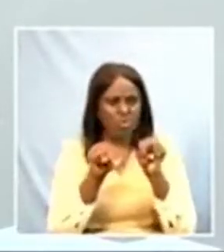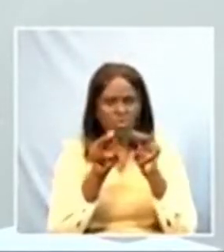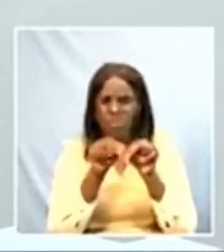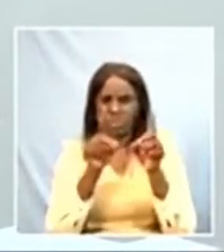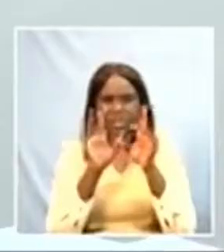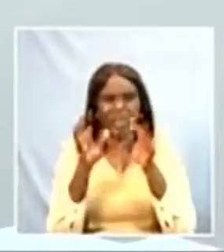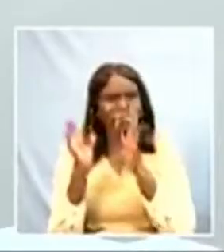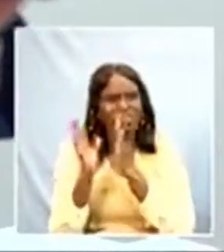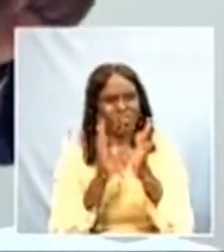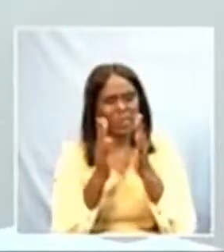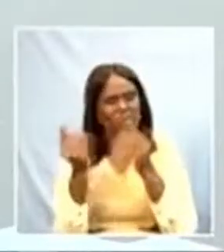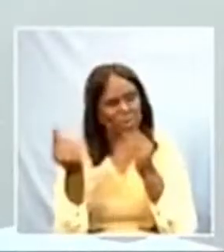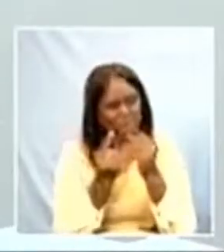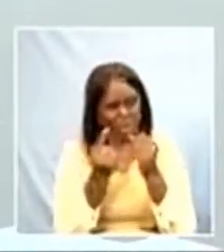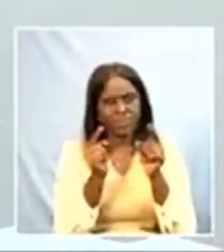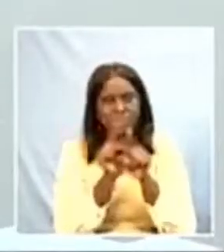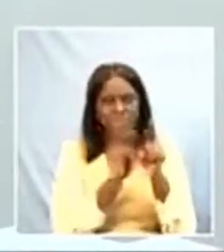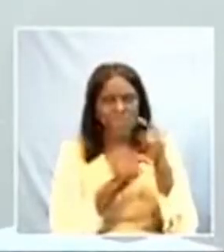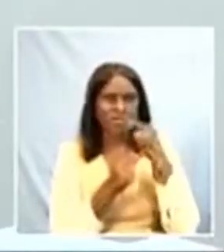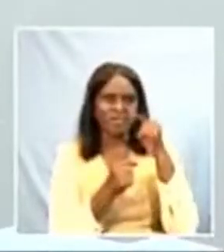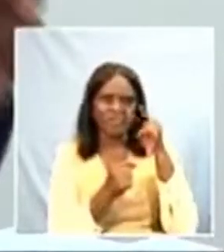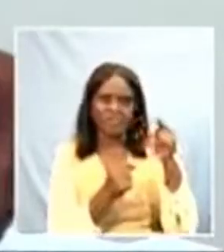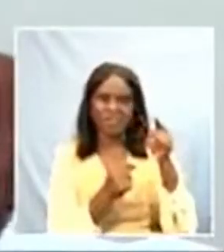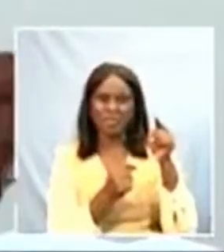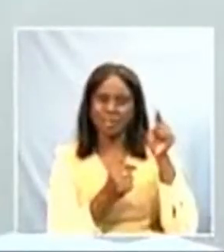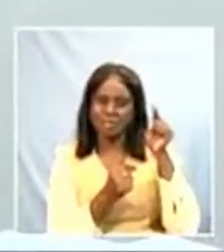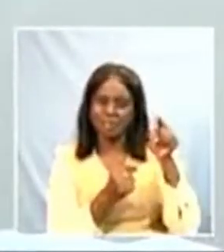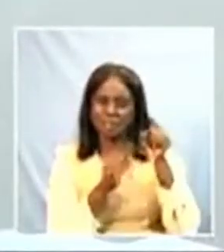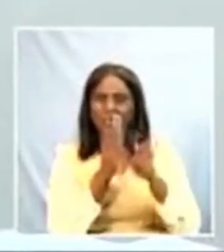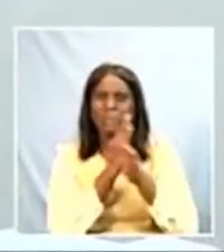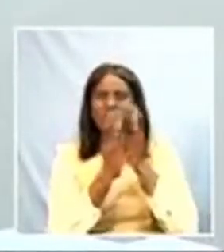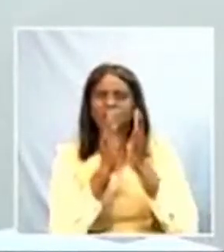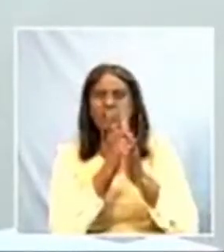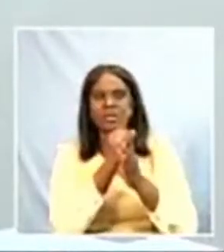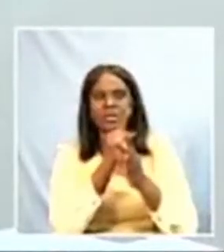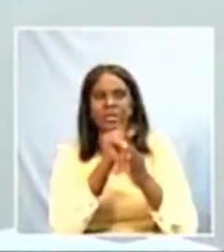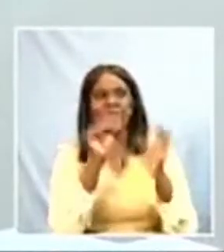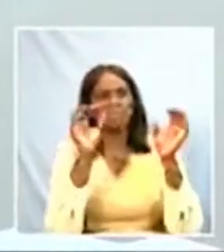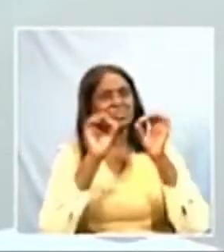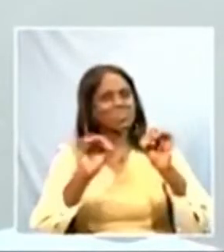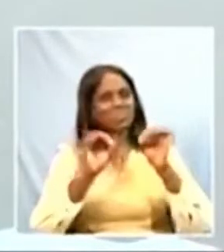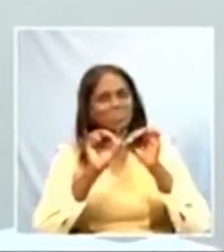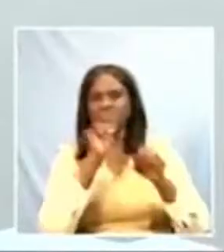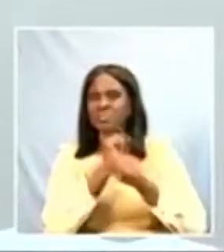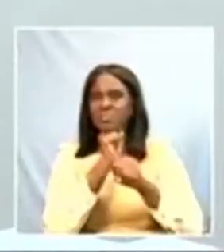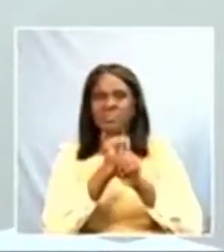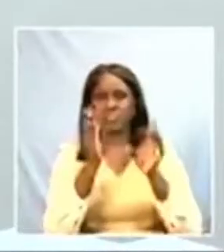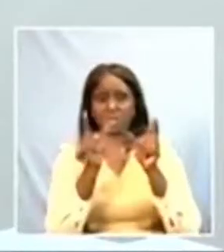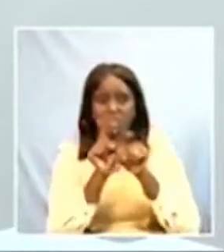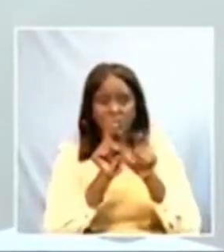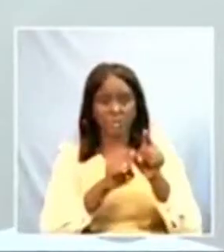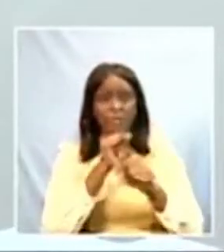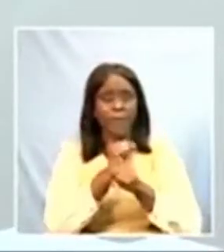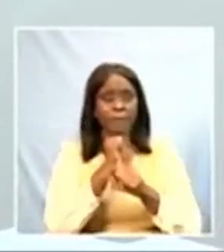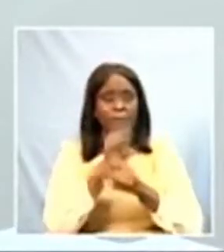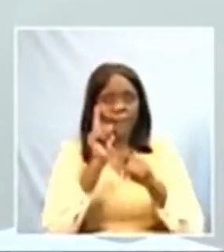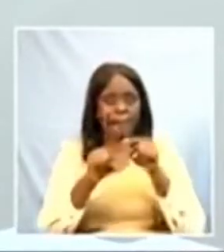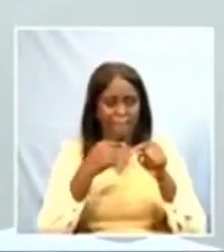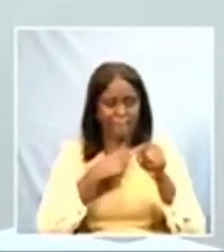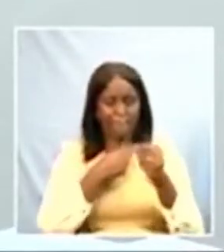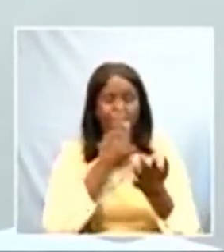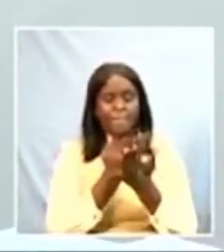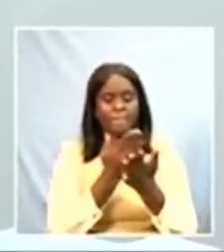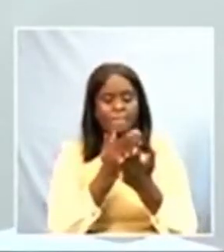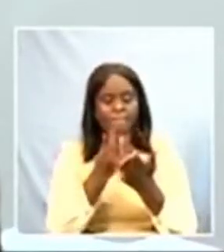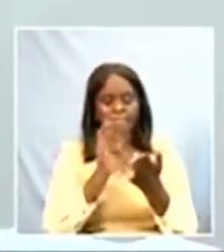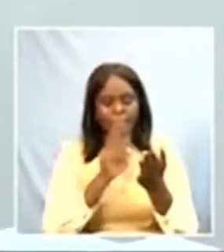engineering or planner will come and say, this contract is non-performing, is not performing. So I recommend